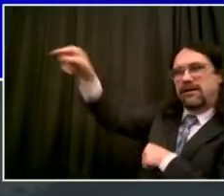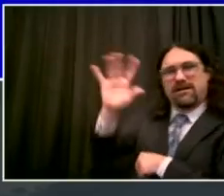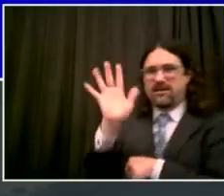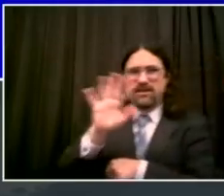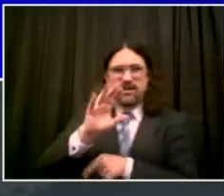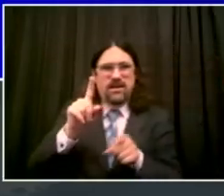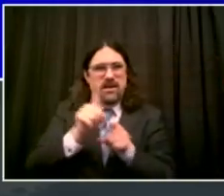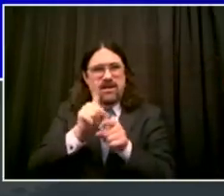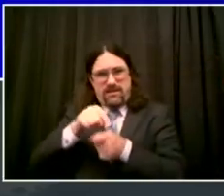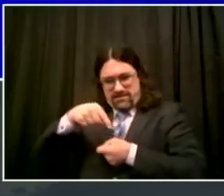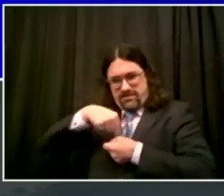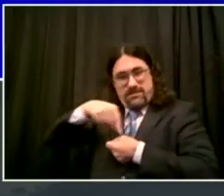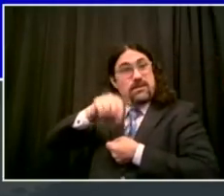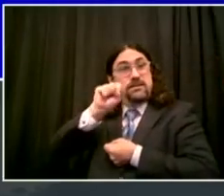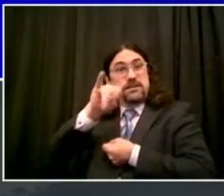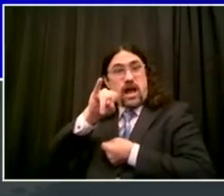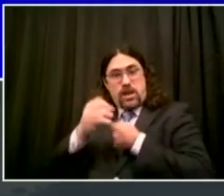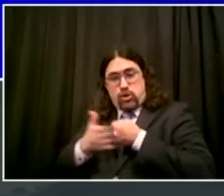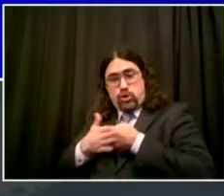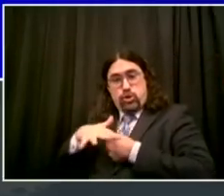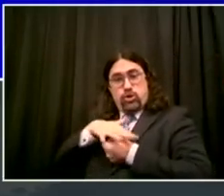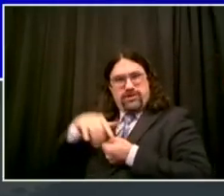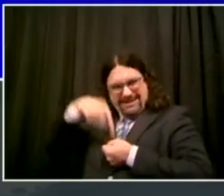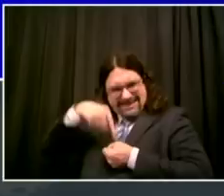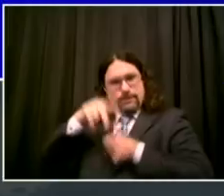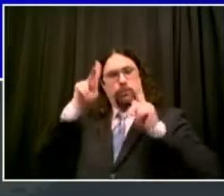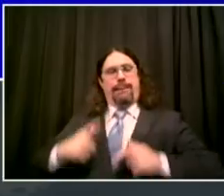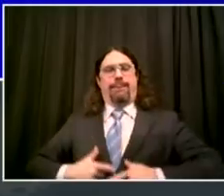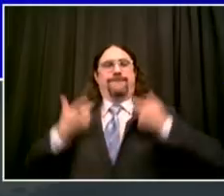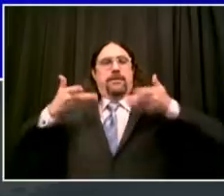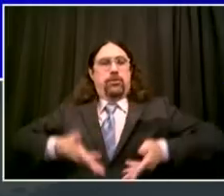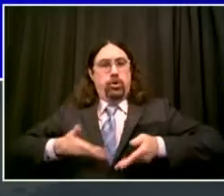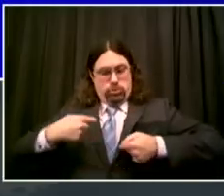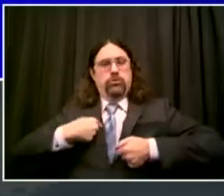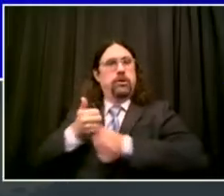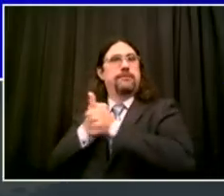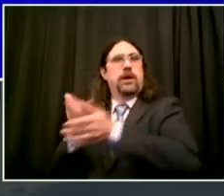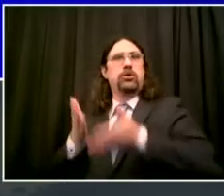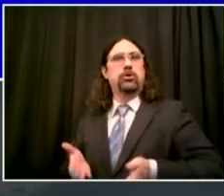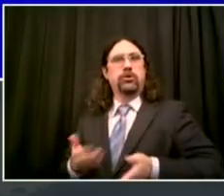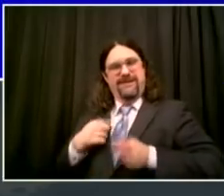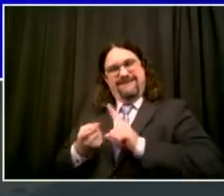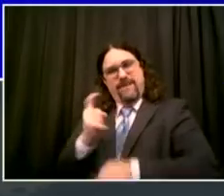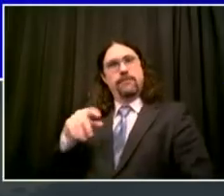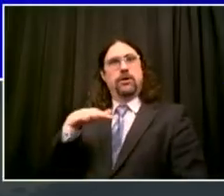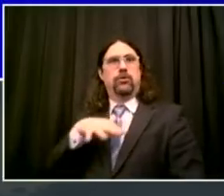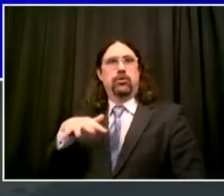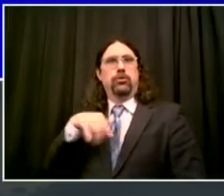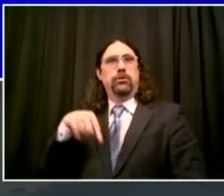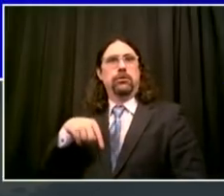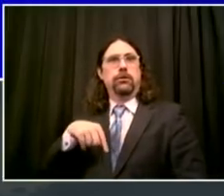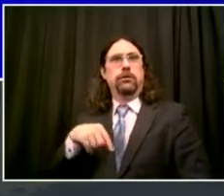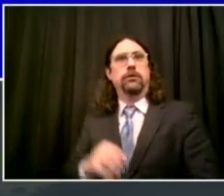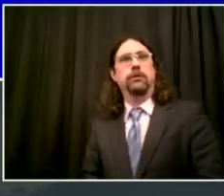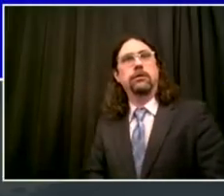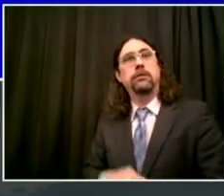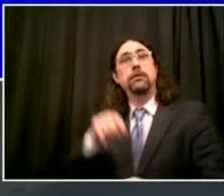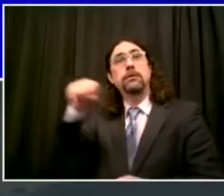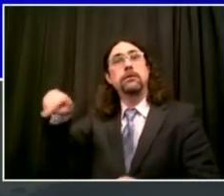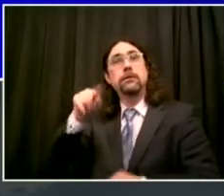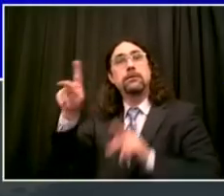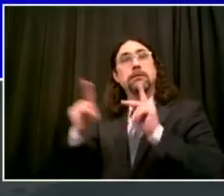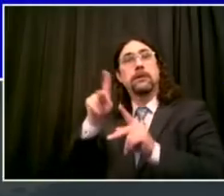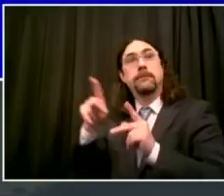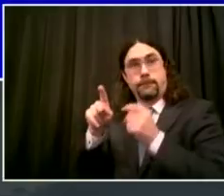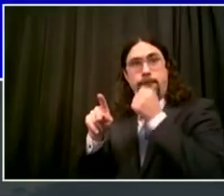the tracers that call people that have a positive coronavirus result, talk to them about it, make sure they're safe, and then trace or